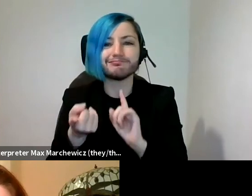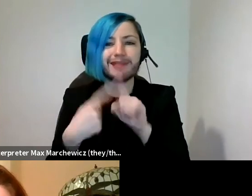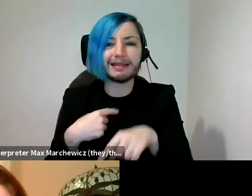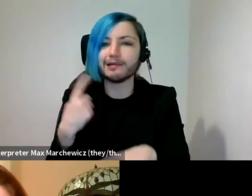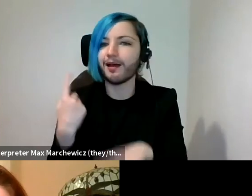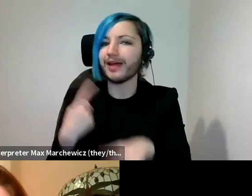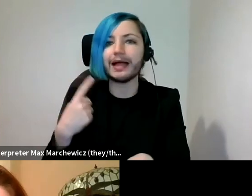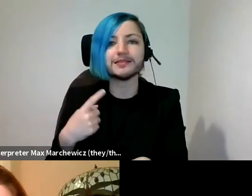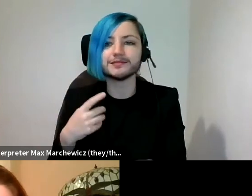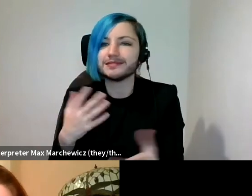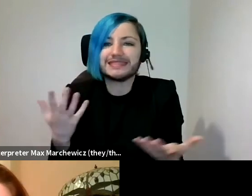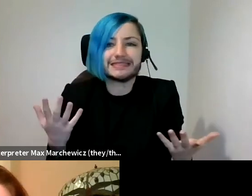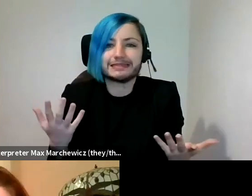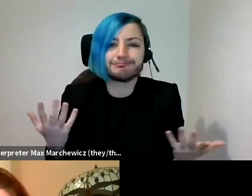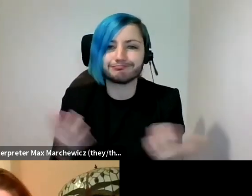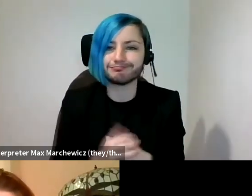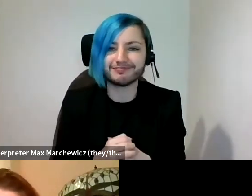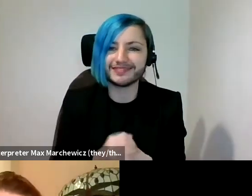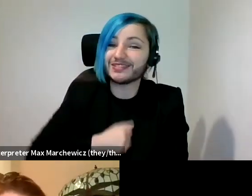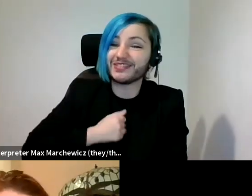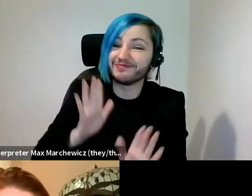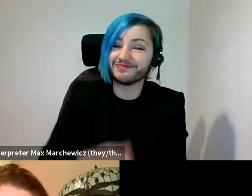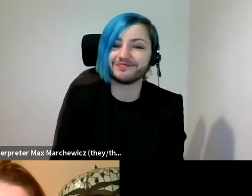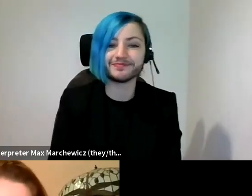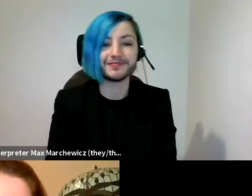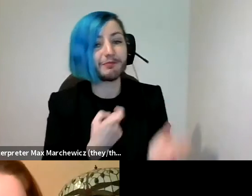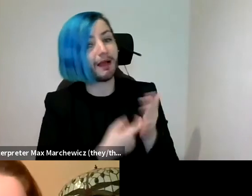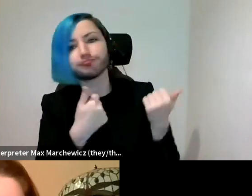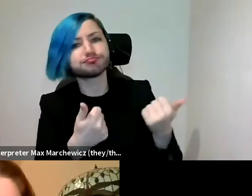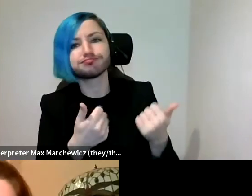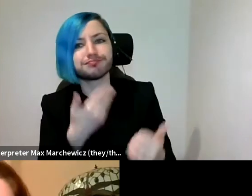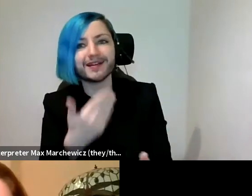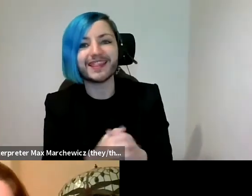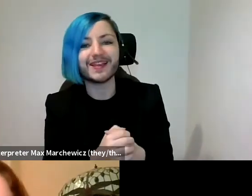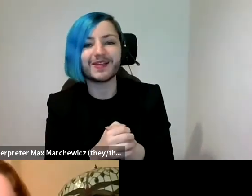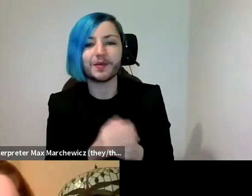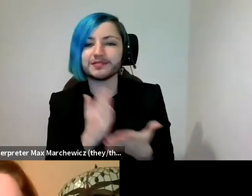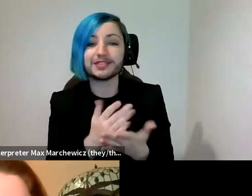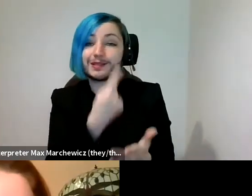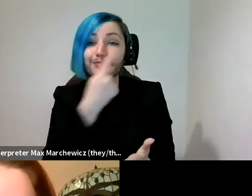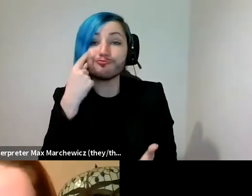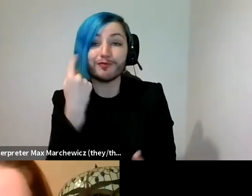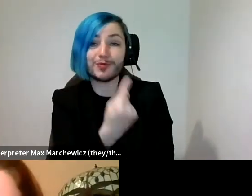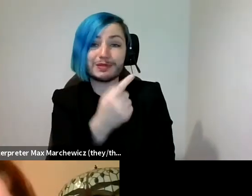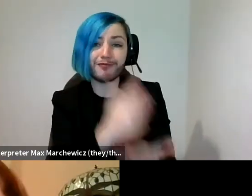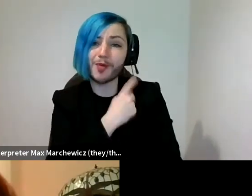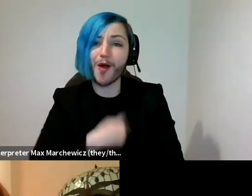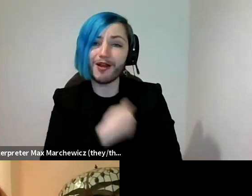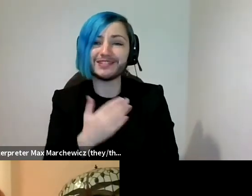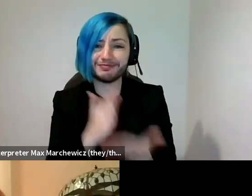that question, I think. Okay, thanks. Again, just proving how you're very, very honest. So thank you very